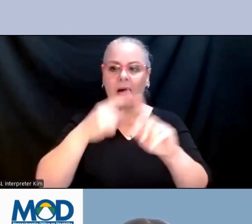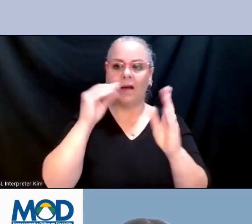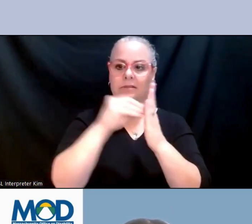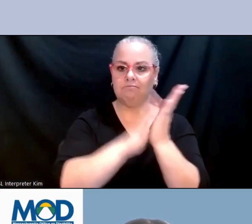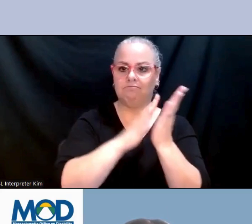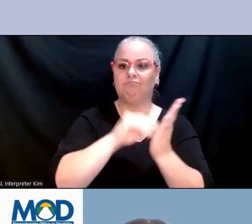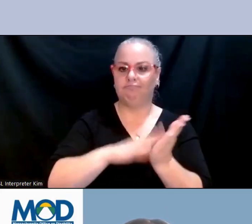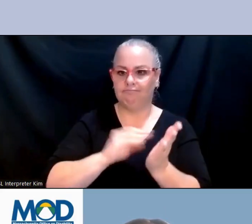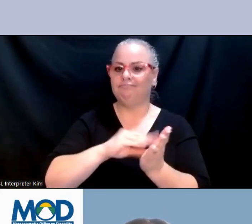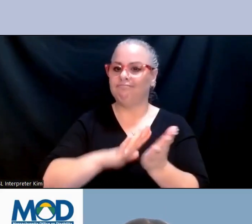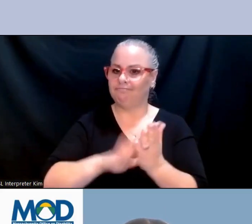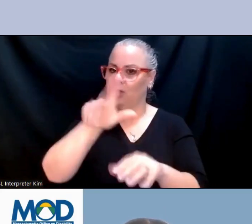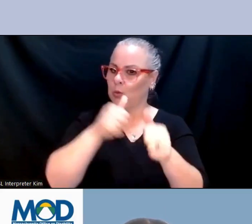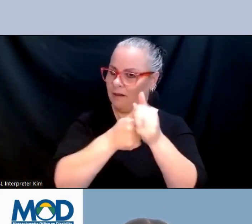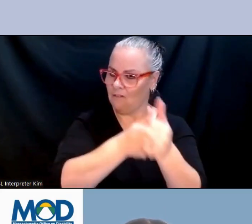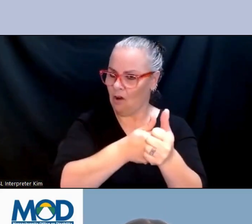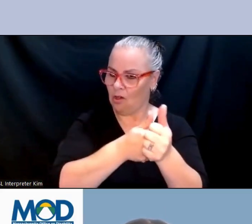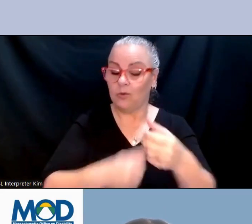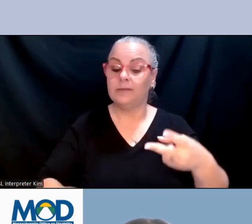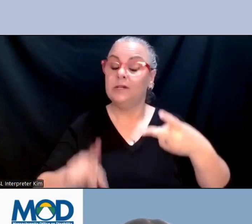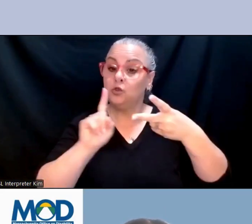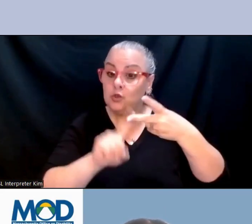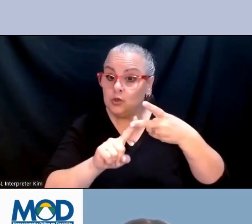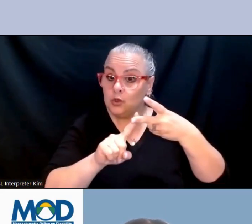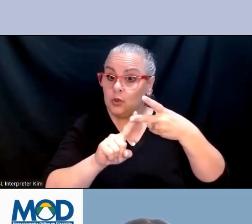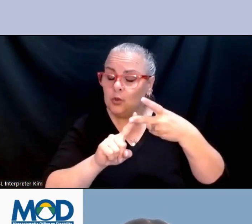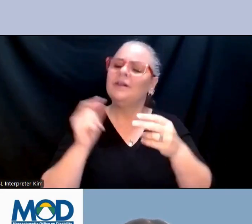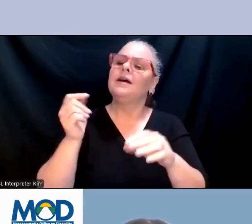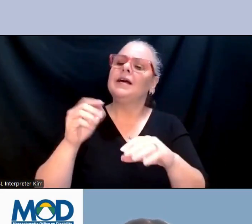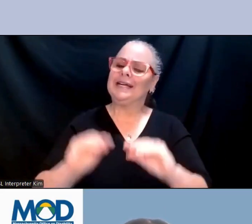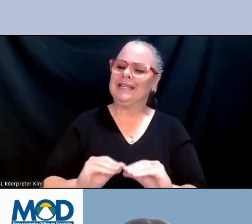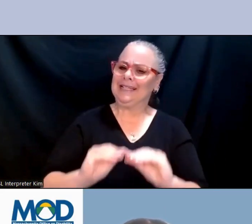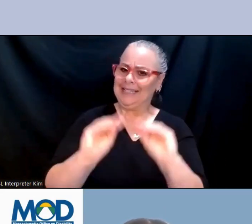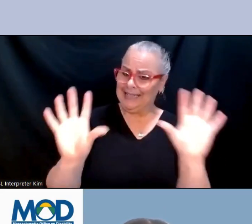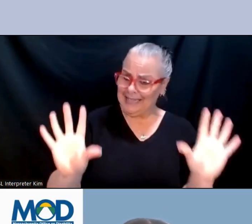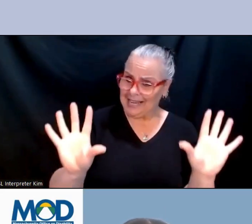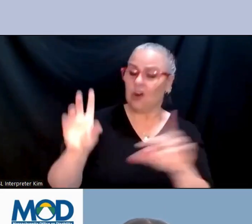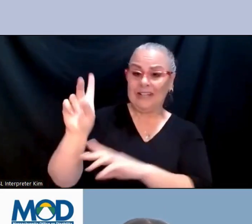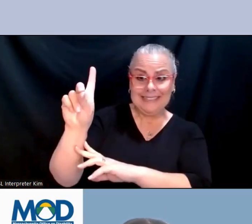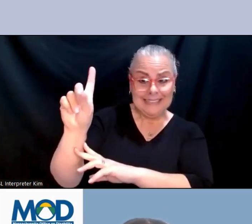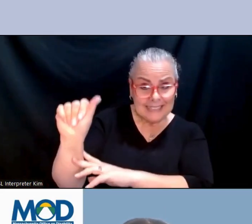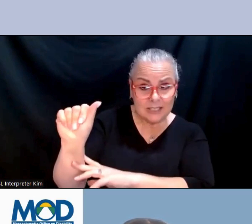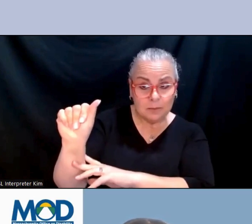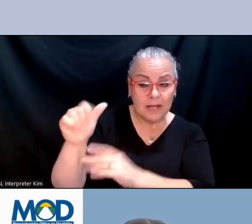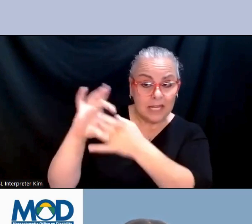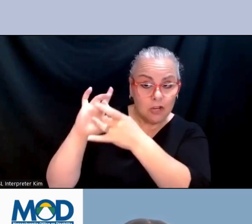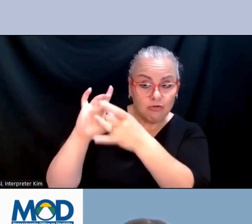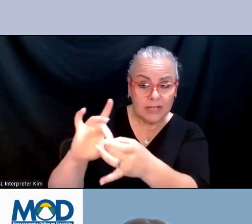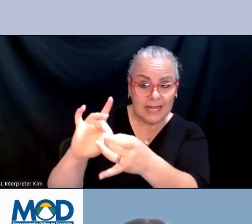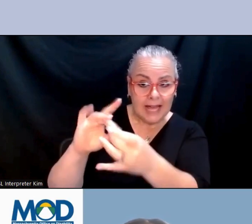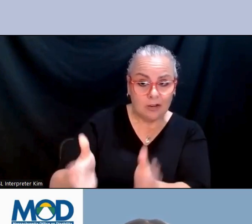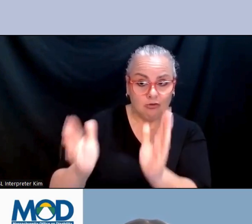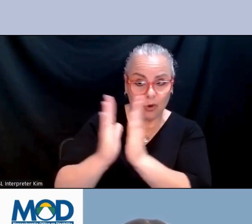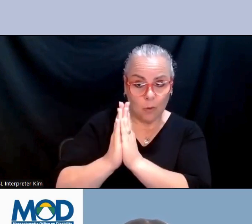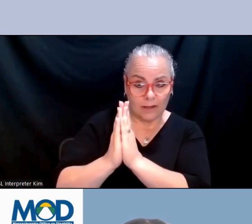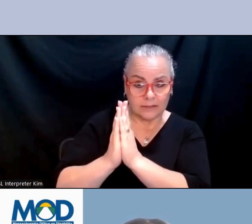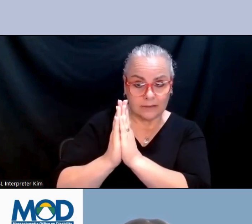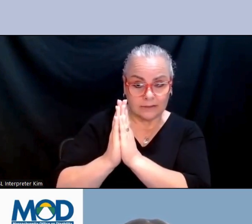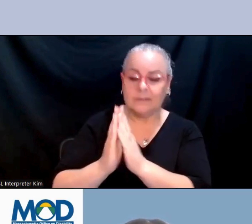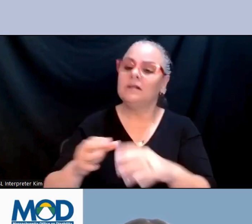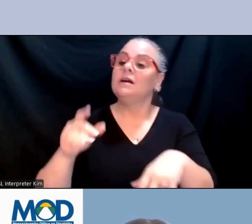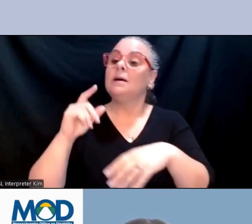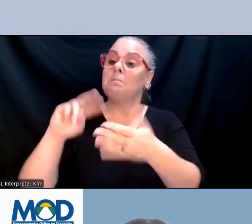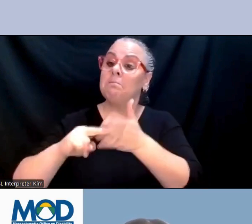to. And 2. Make it clear that this is a disability-related request. Explain how the